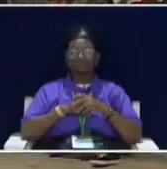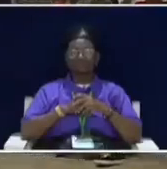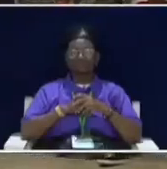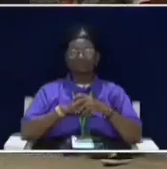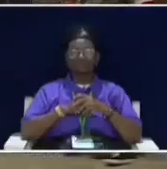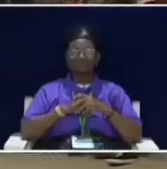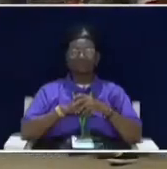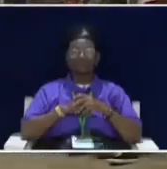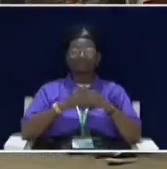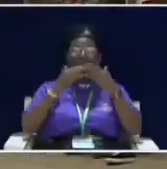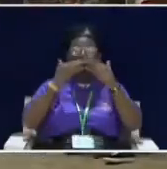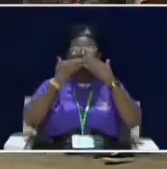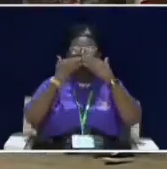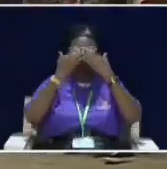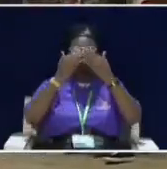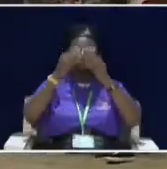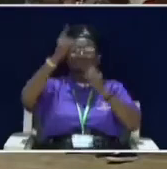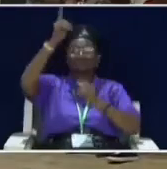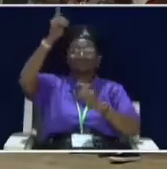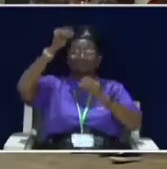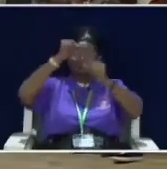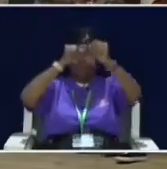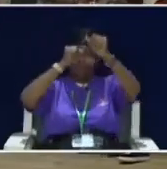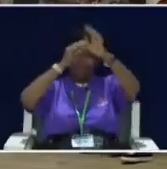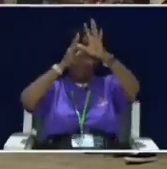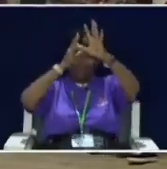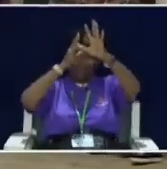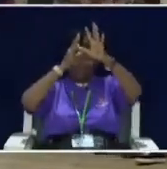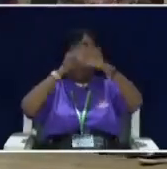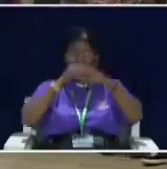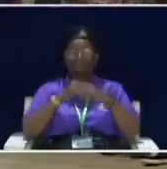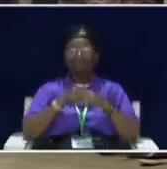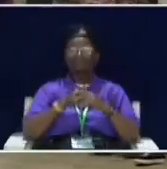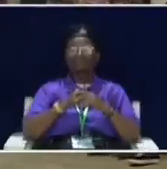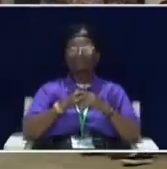Thank you, Father. Baba Isheu.